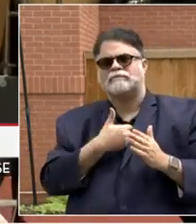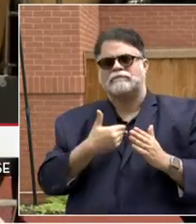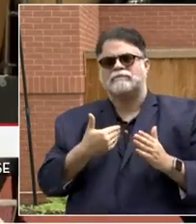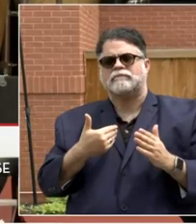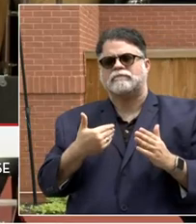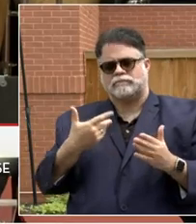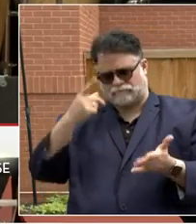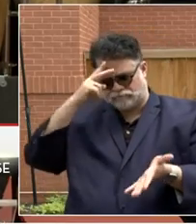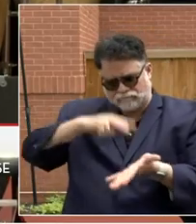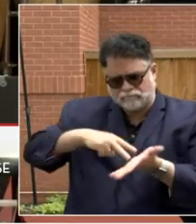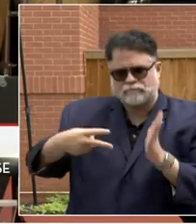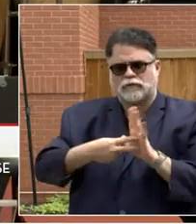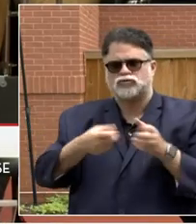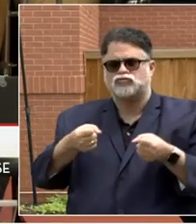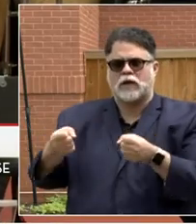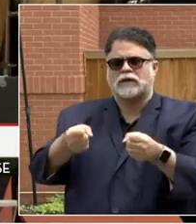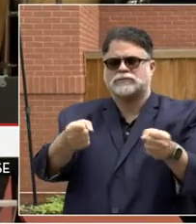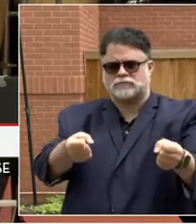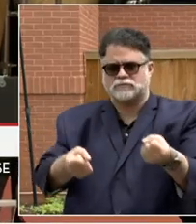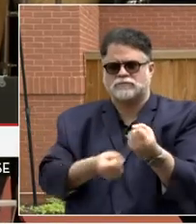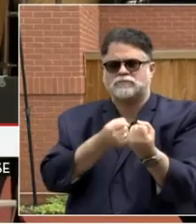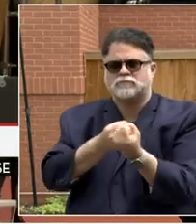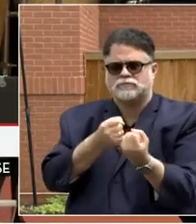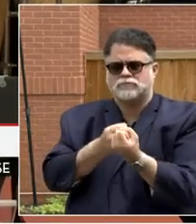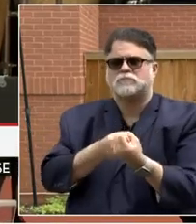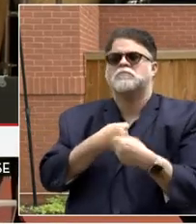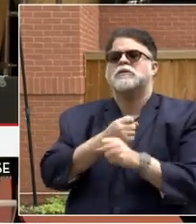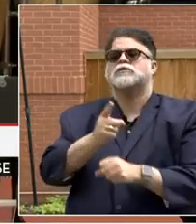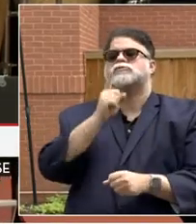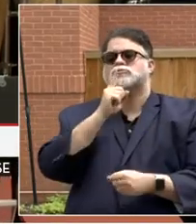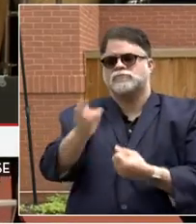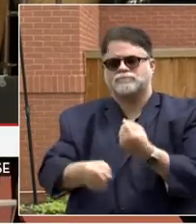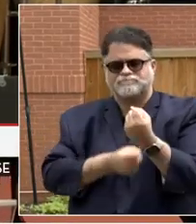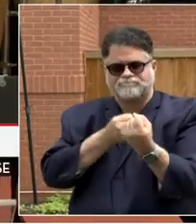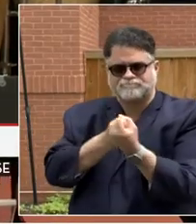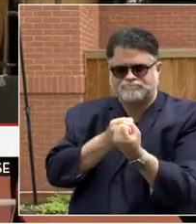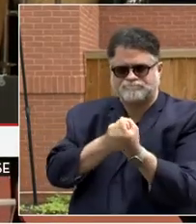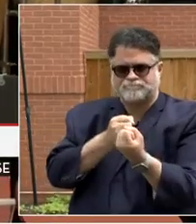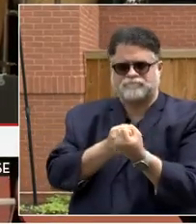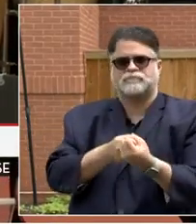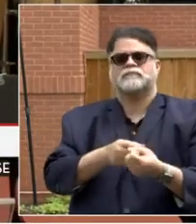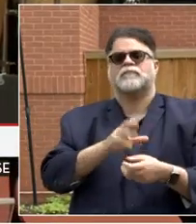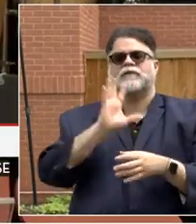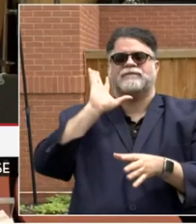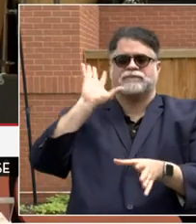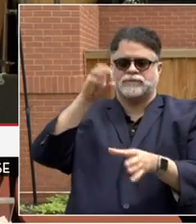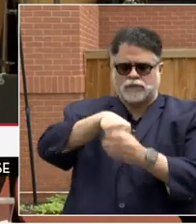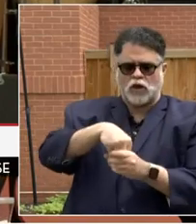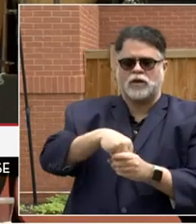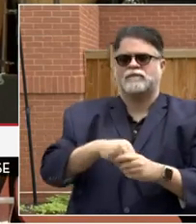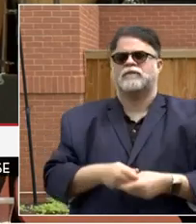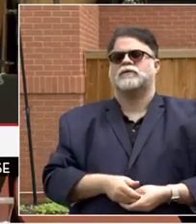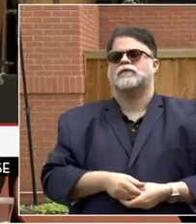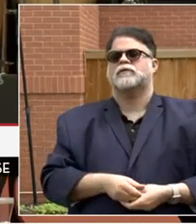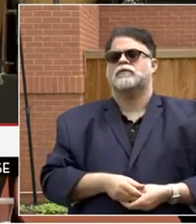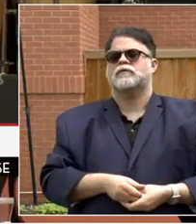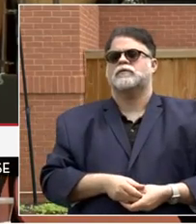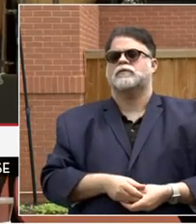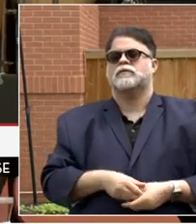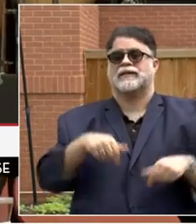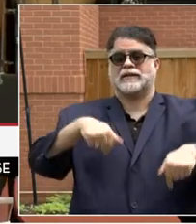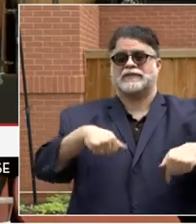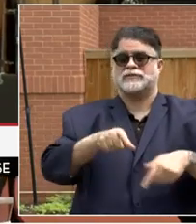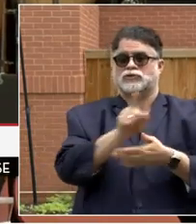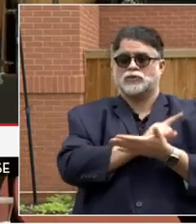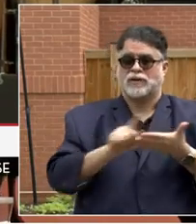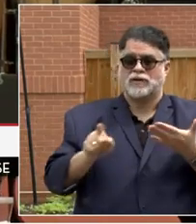efforts to this effort to prevent gun violence in our city. We started this week with supporting the